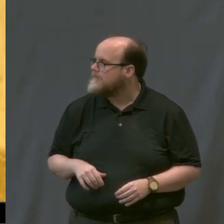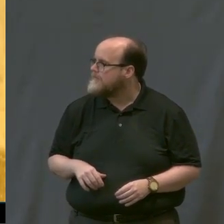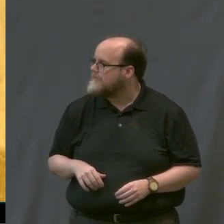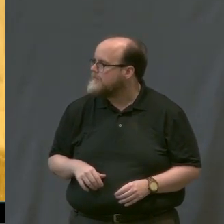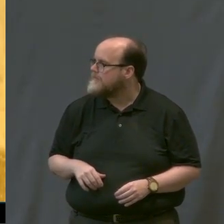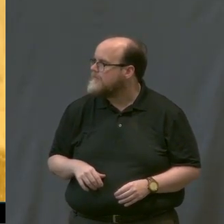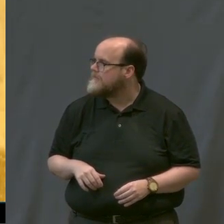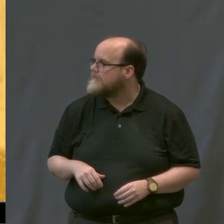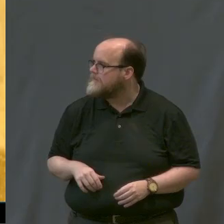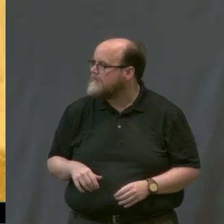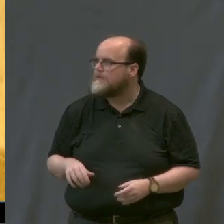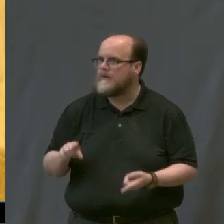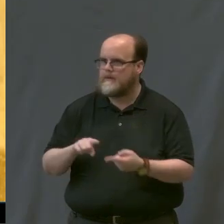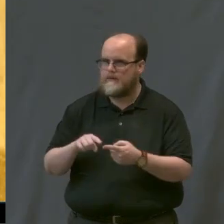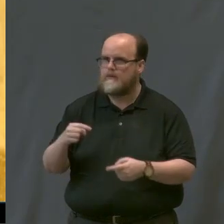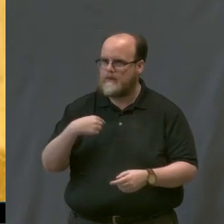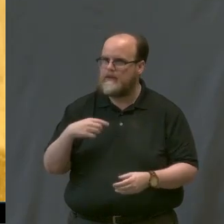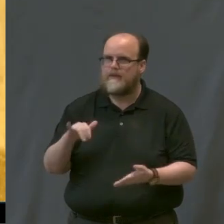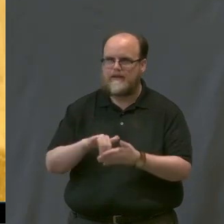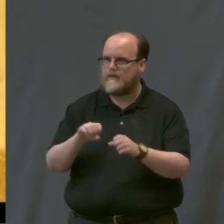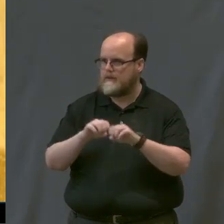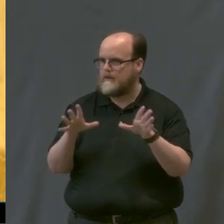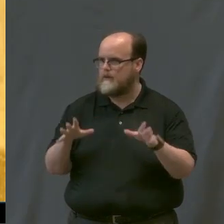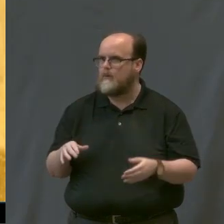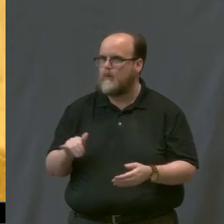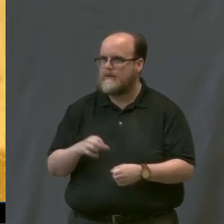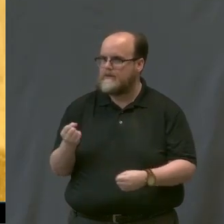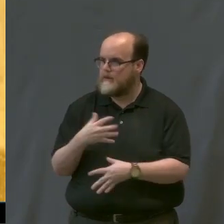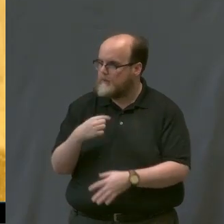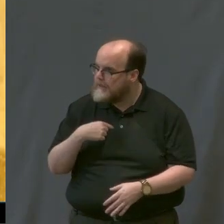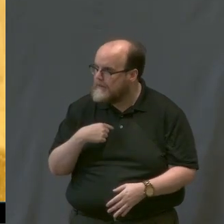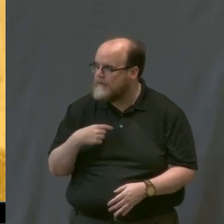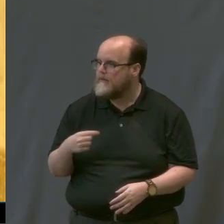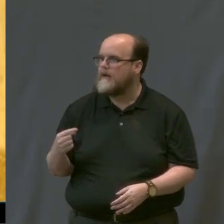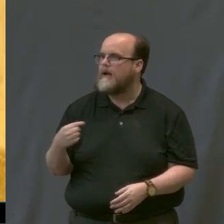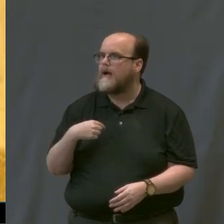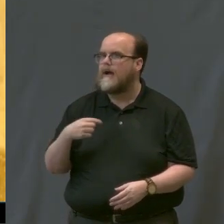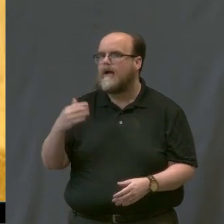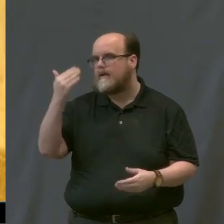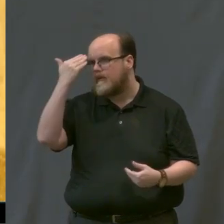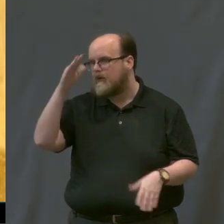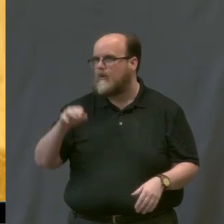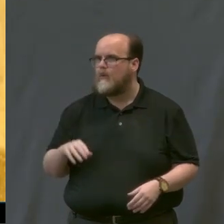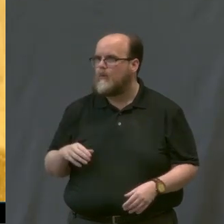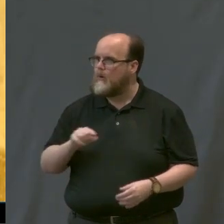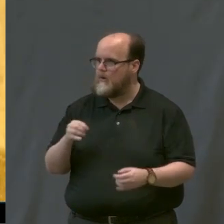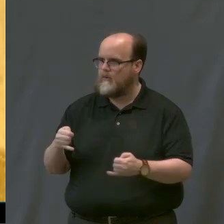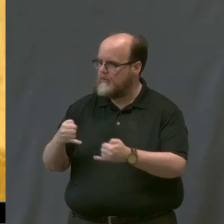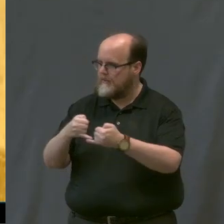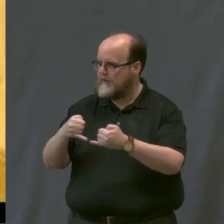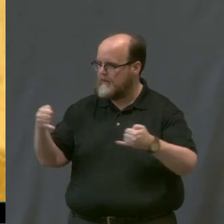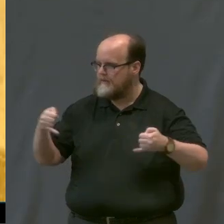Now to me, that's pretty straightforward. What scares me is I don't know where the line is